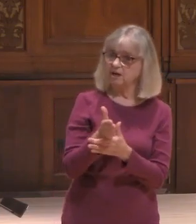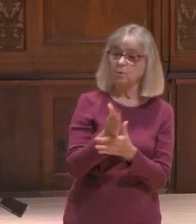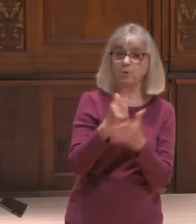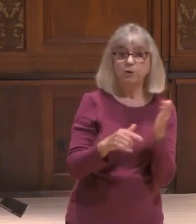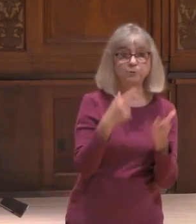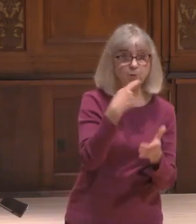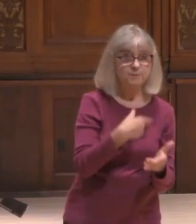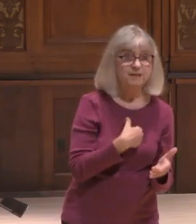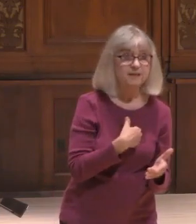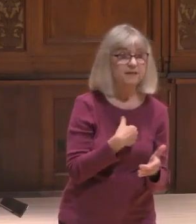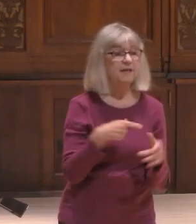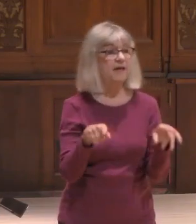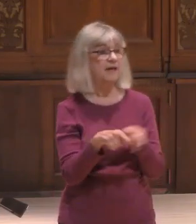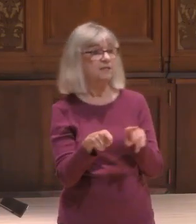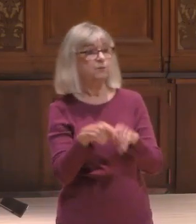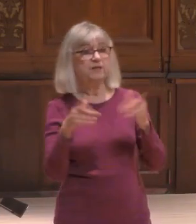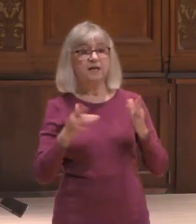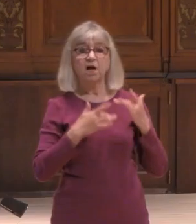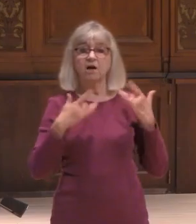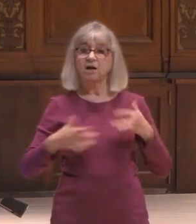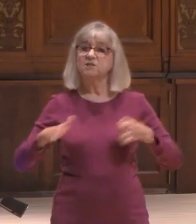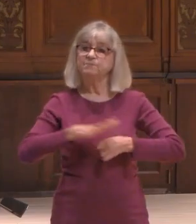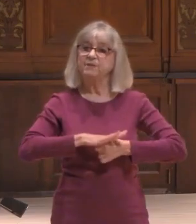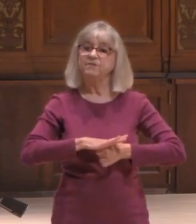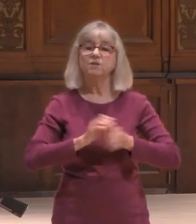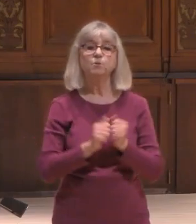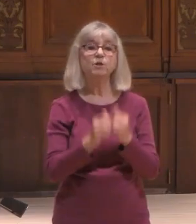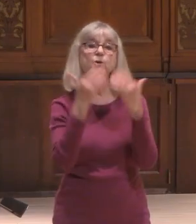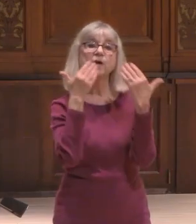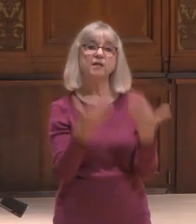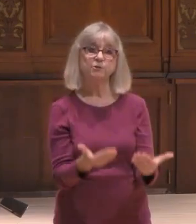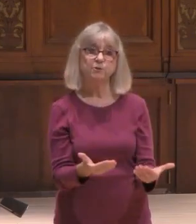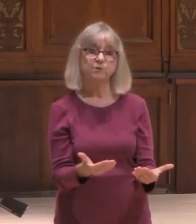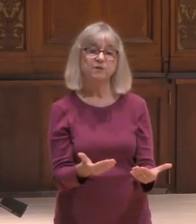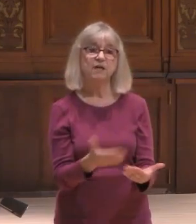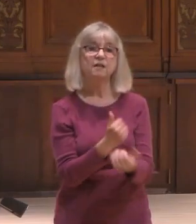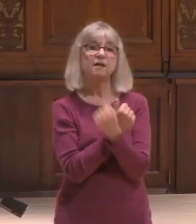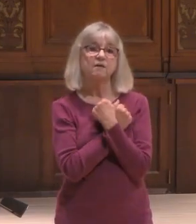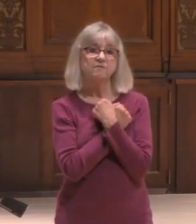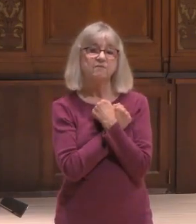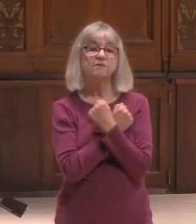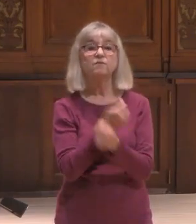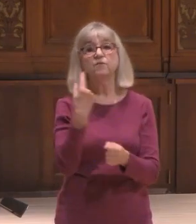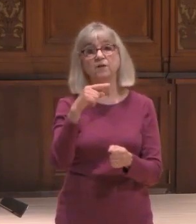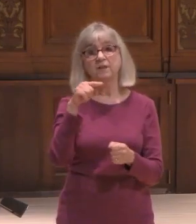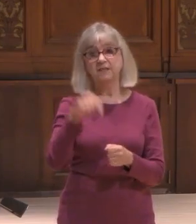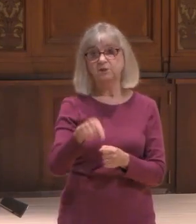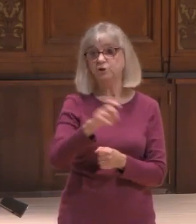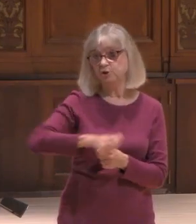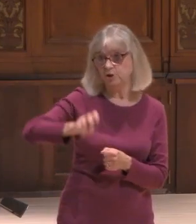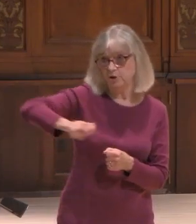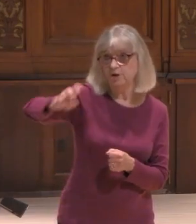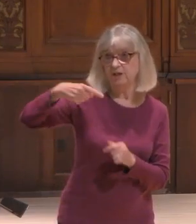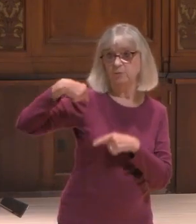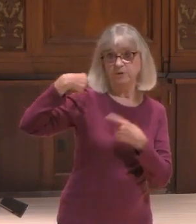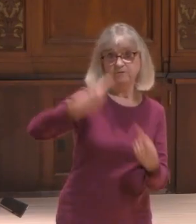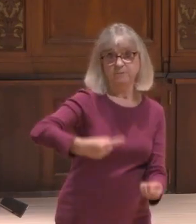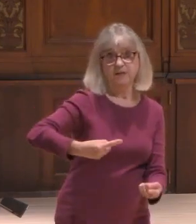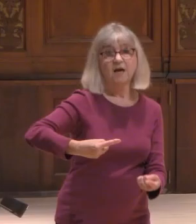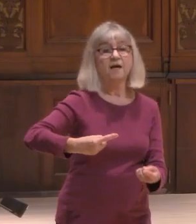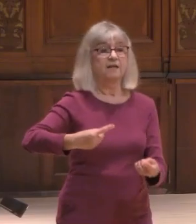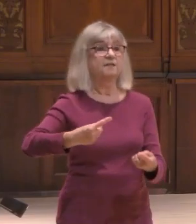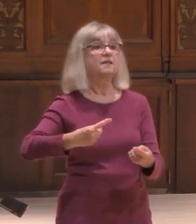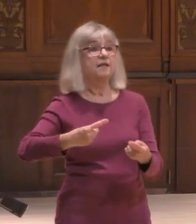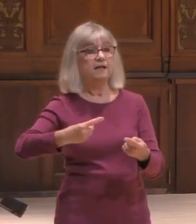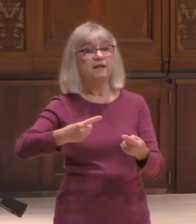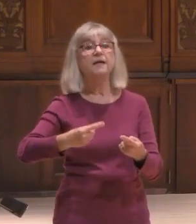me as we let our hearts be filled with gratitude and love for this journey that we have been on and are on